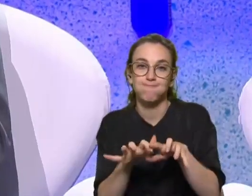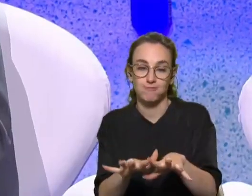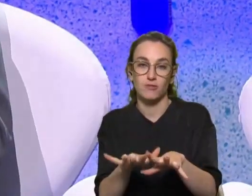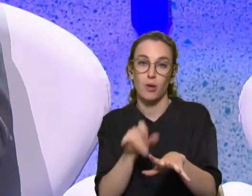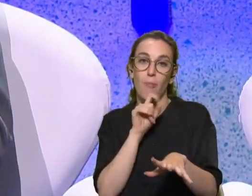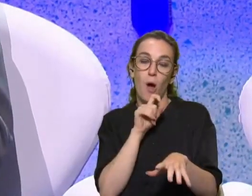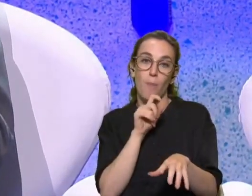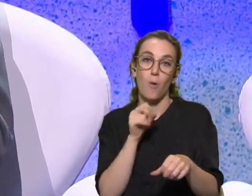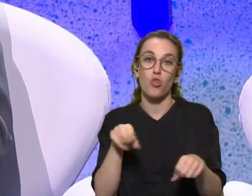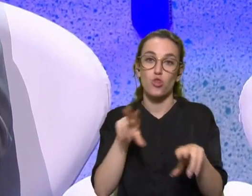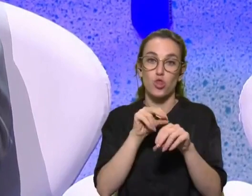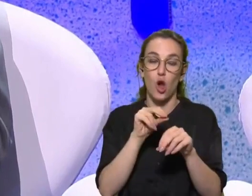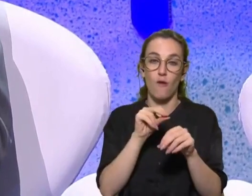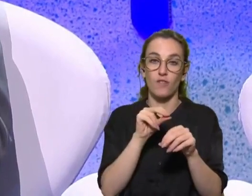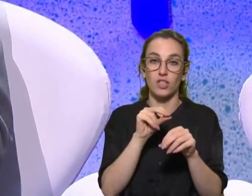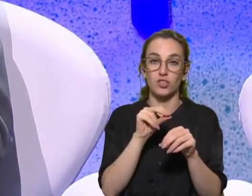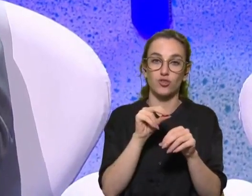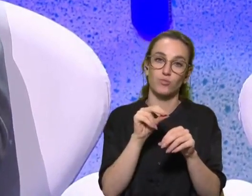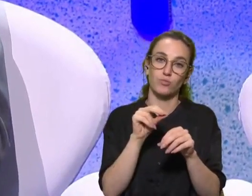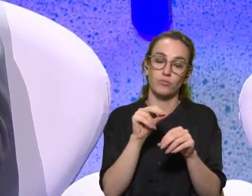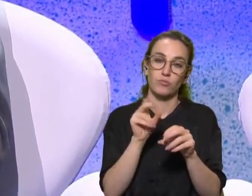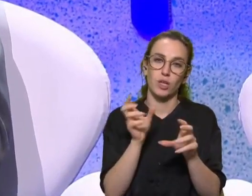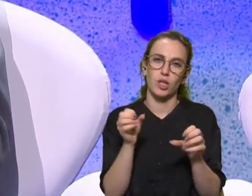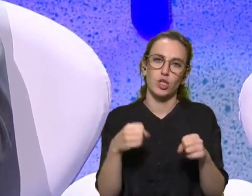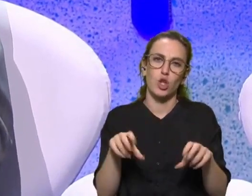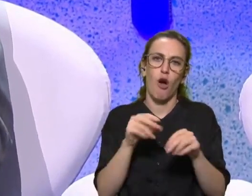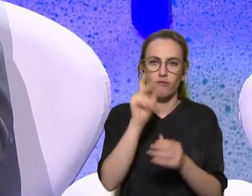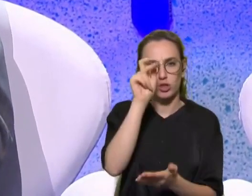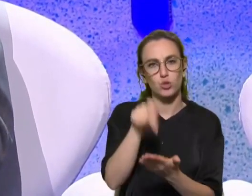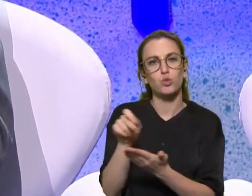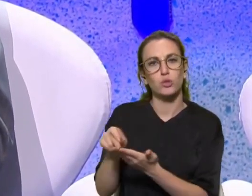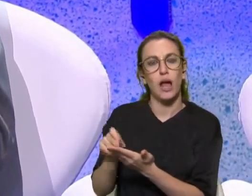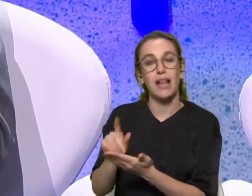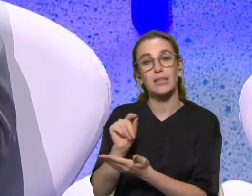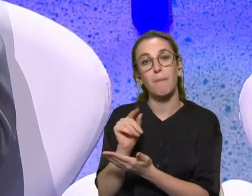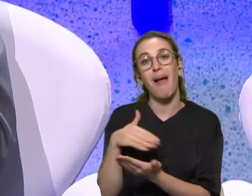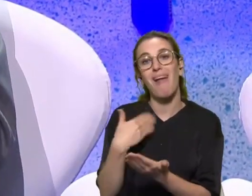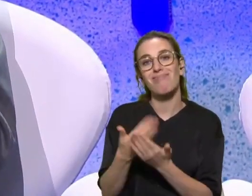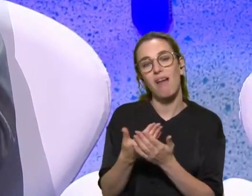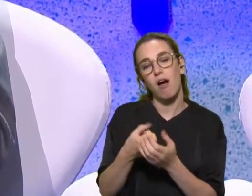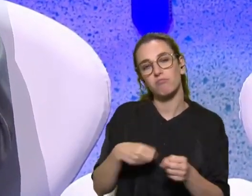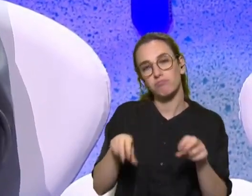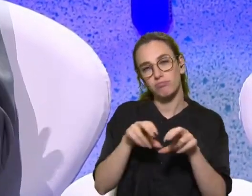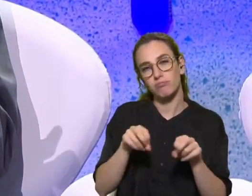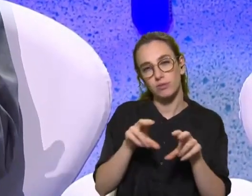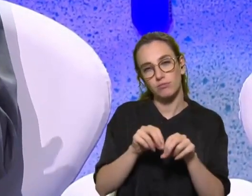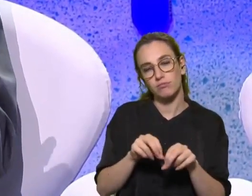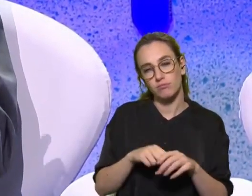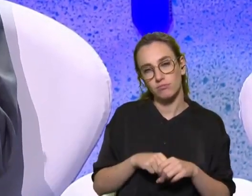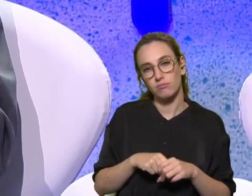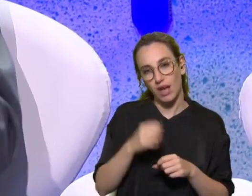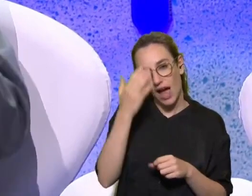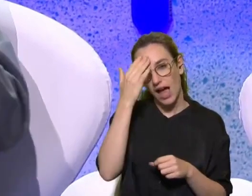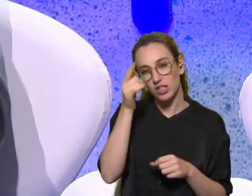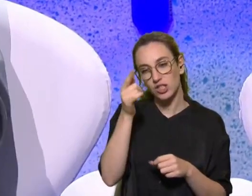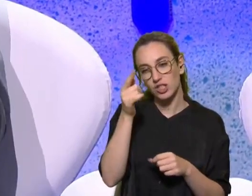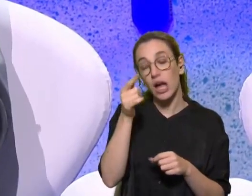can bring new apps, new solutions. So it contributes towards